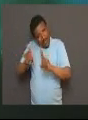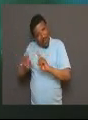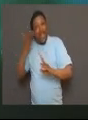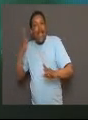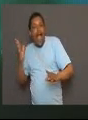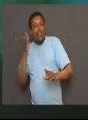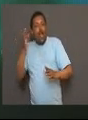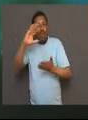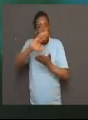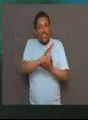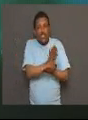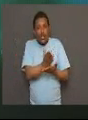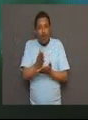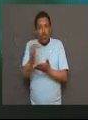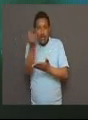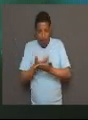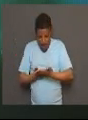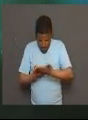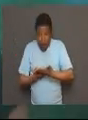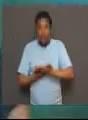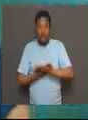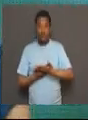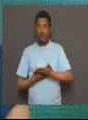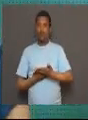kinds of distribution maps.